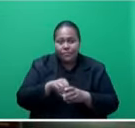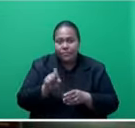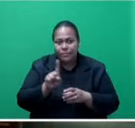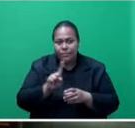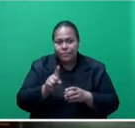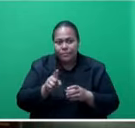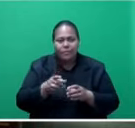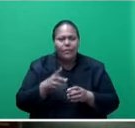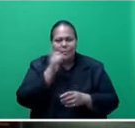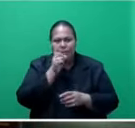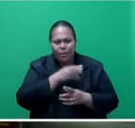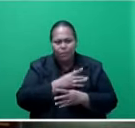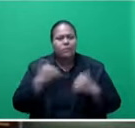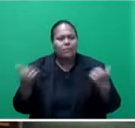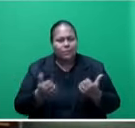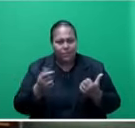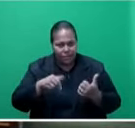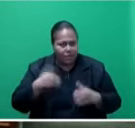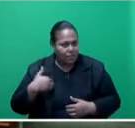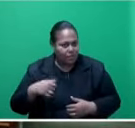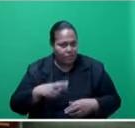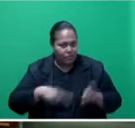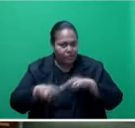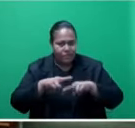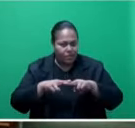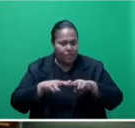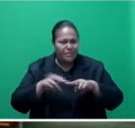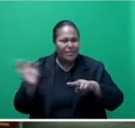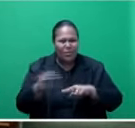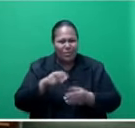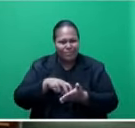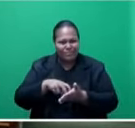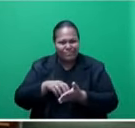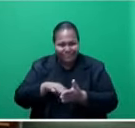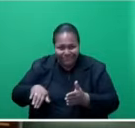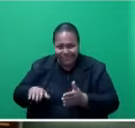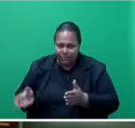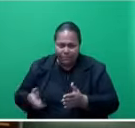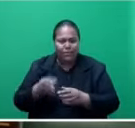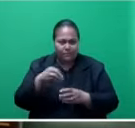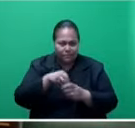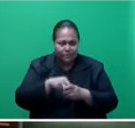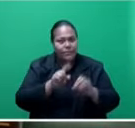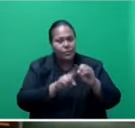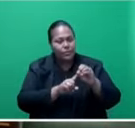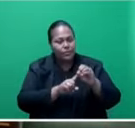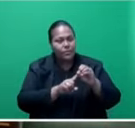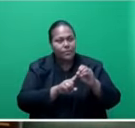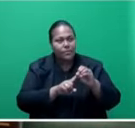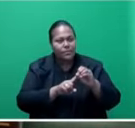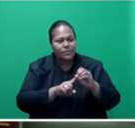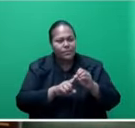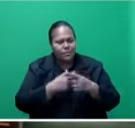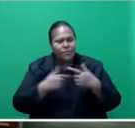majority of Fijians and the most vulnerable at that. Mr. Speaker, sir, it is a known fact that micro,